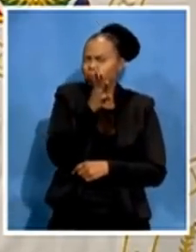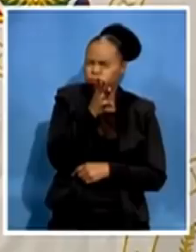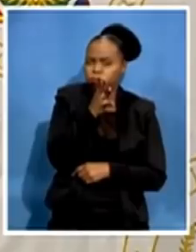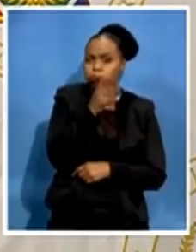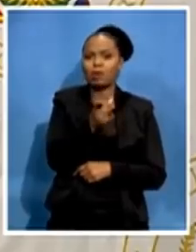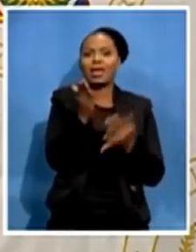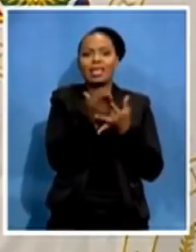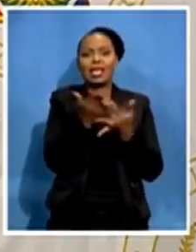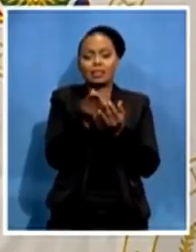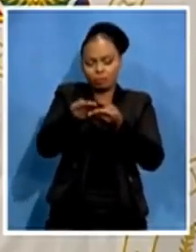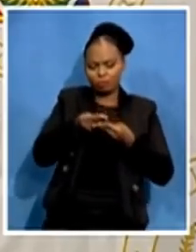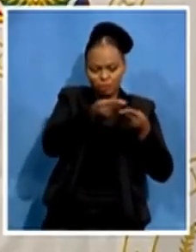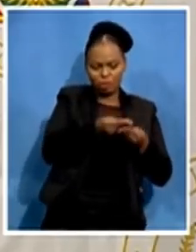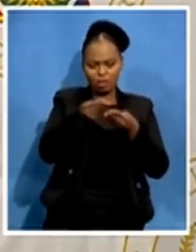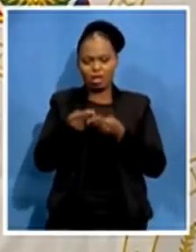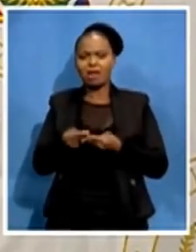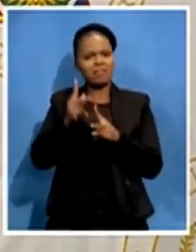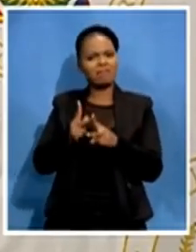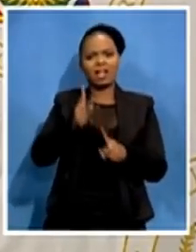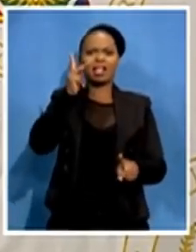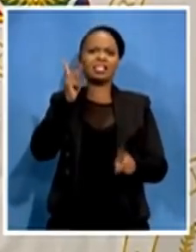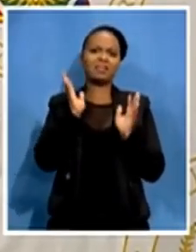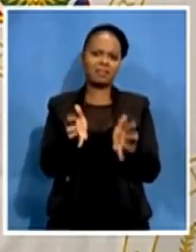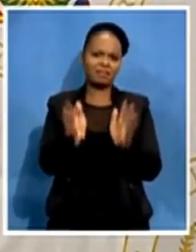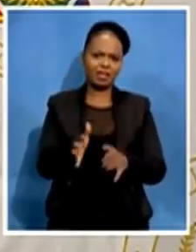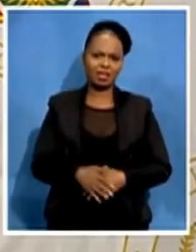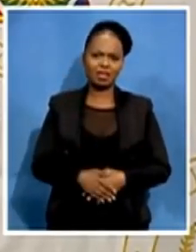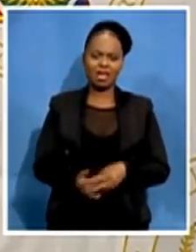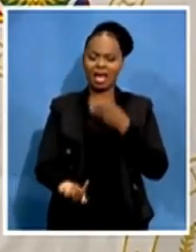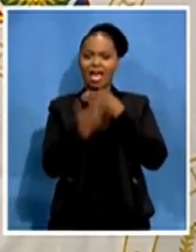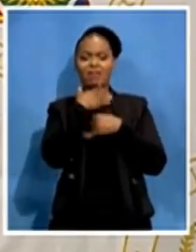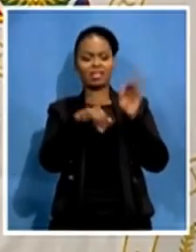finalized. So it doesn't affect the reputation of the judiciary at all.